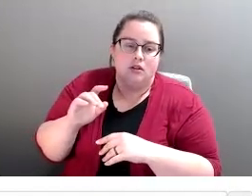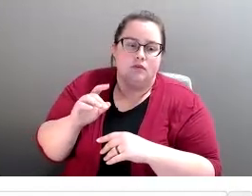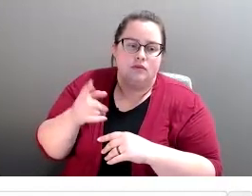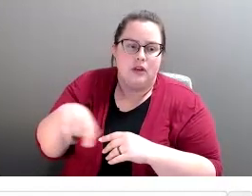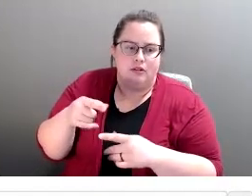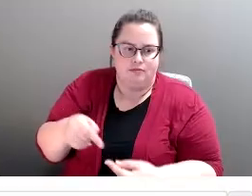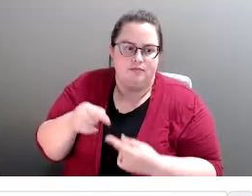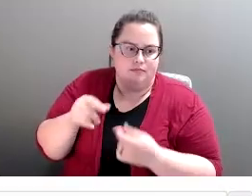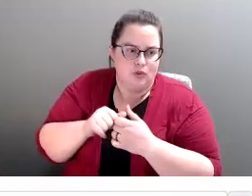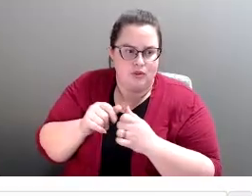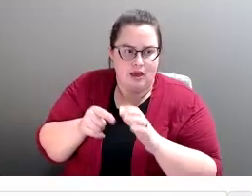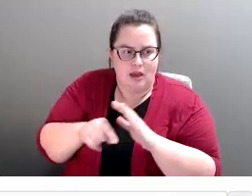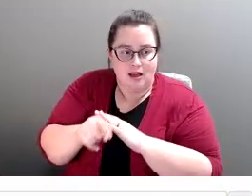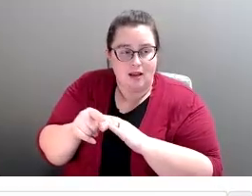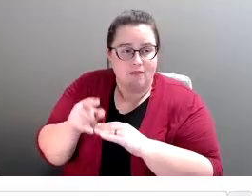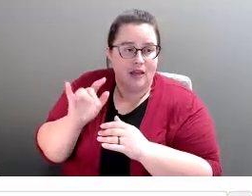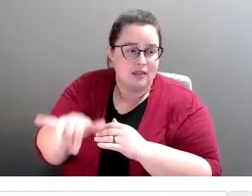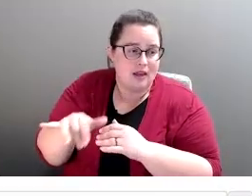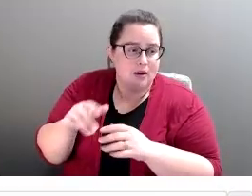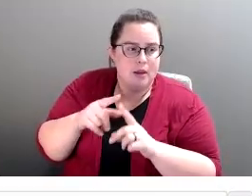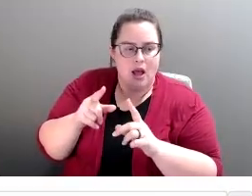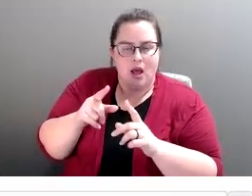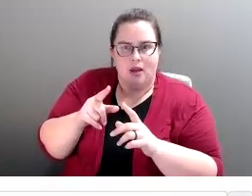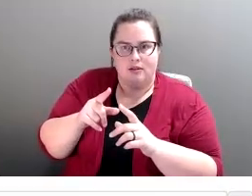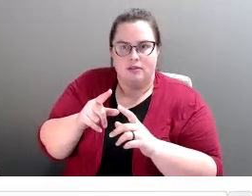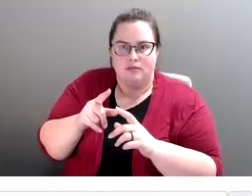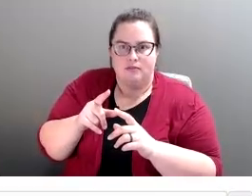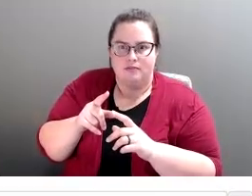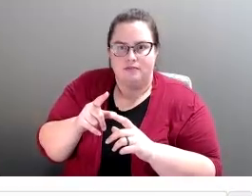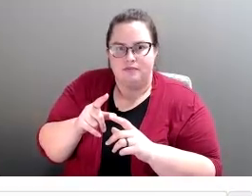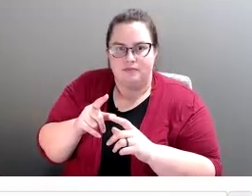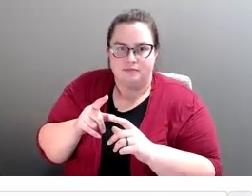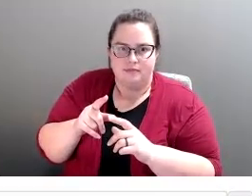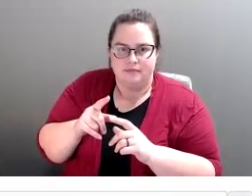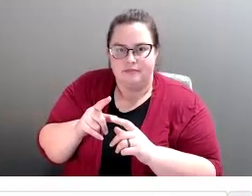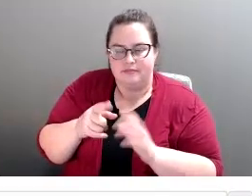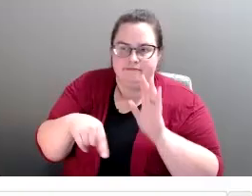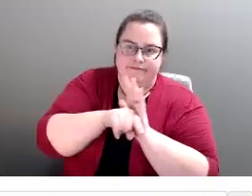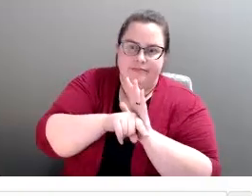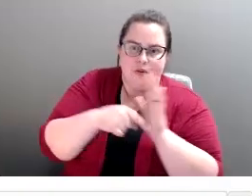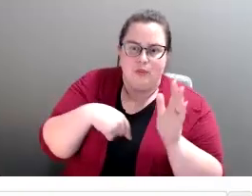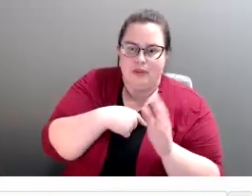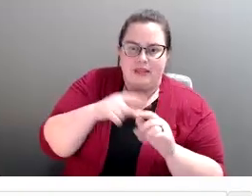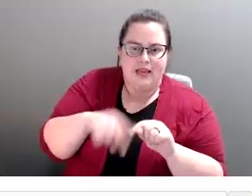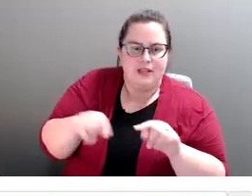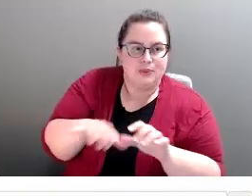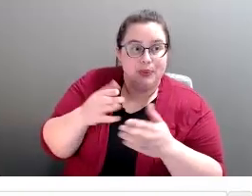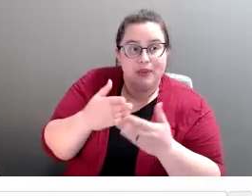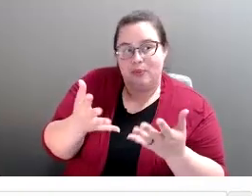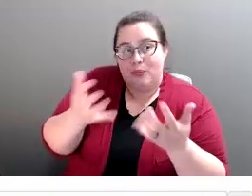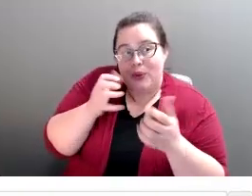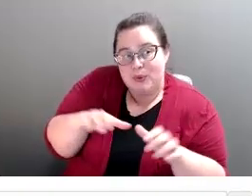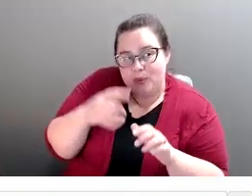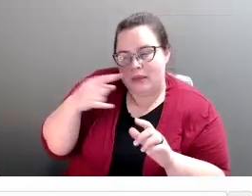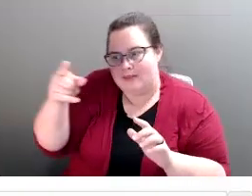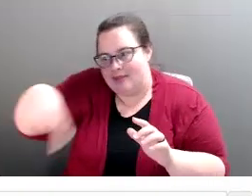the unintended consequences that we can't do some things that we'd like to do because of that. And